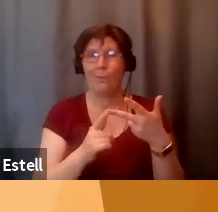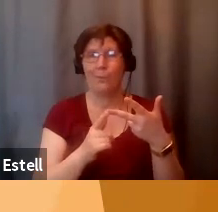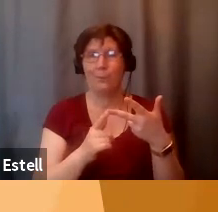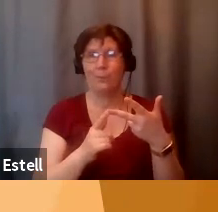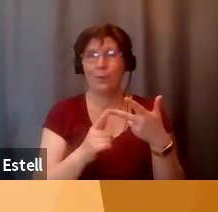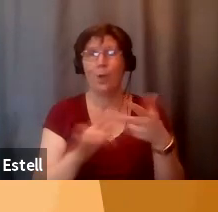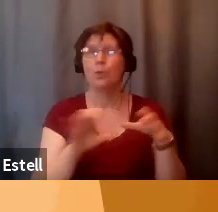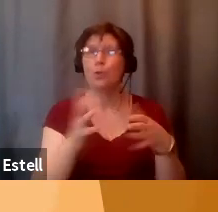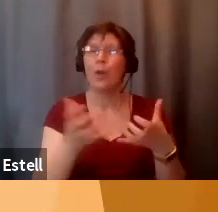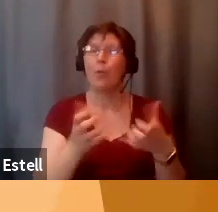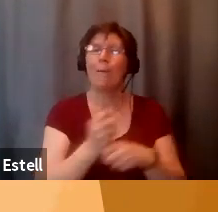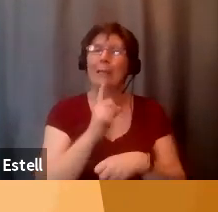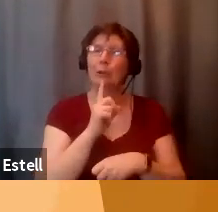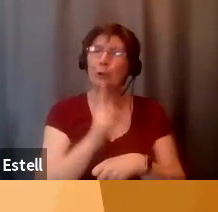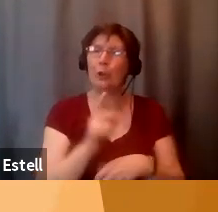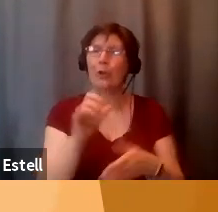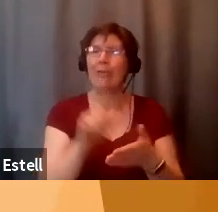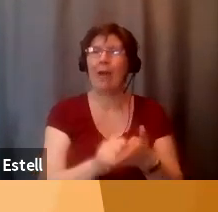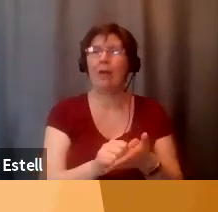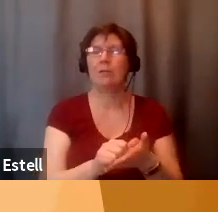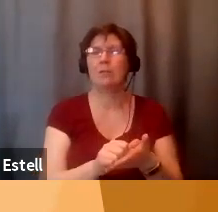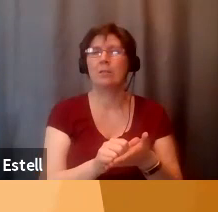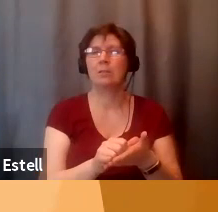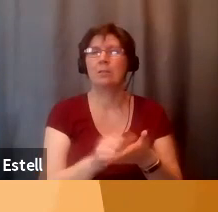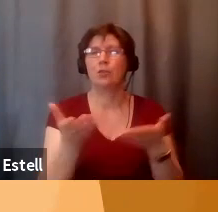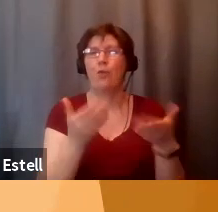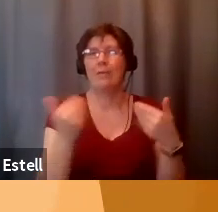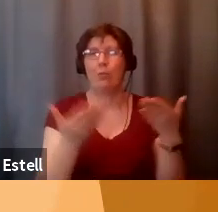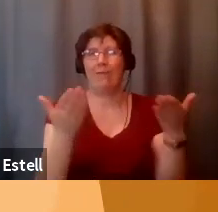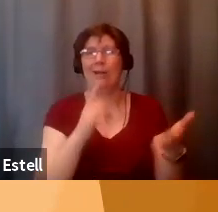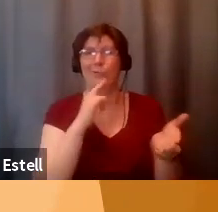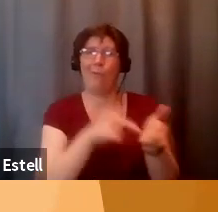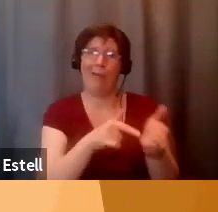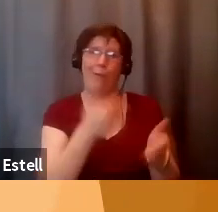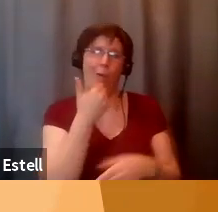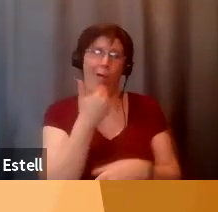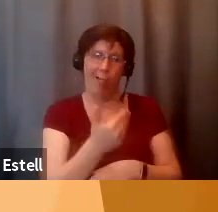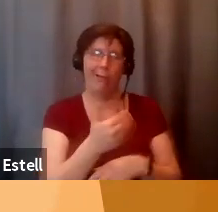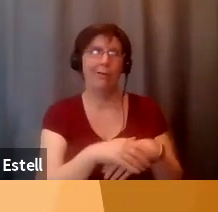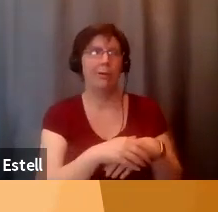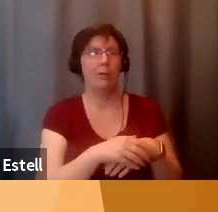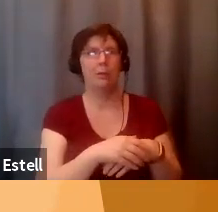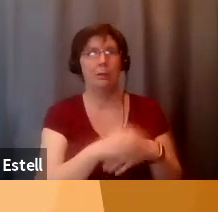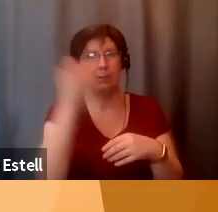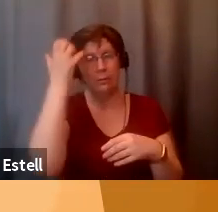Do they want to make sure that service providers are paid well?